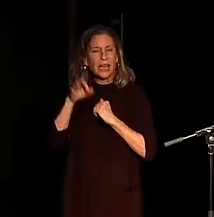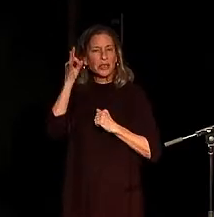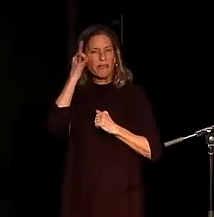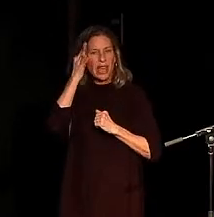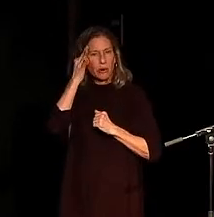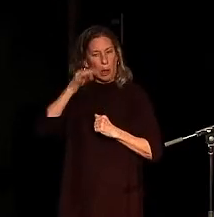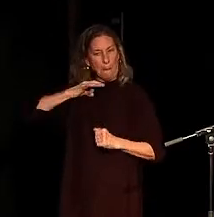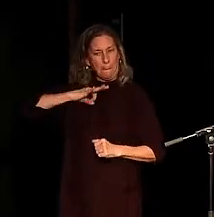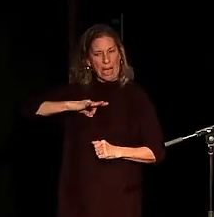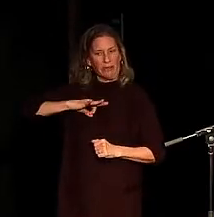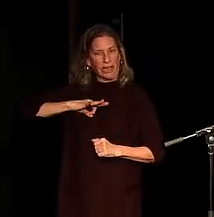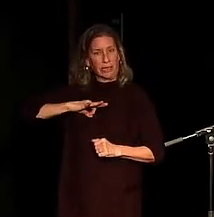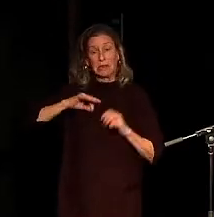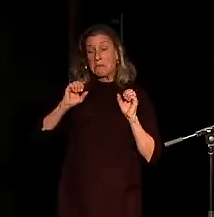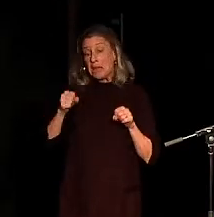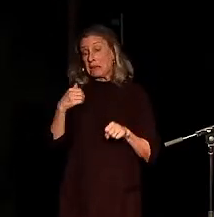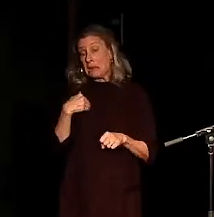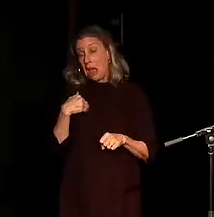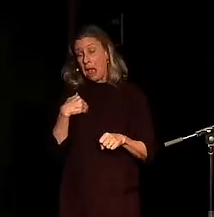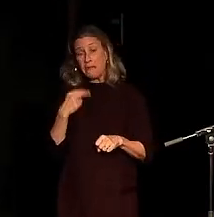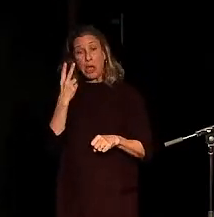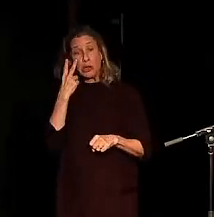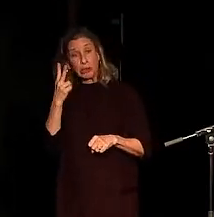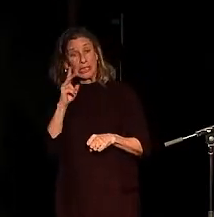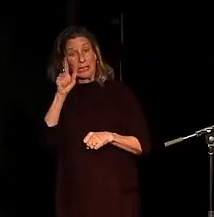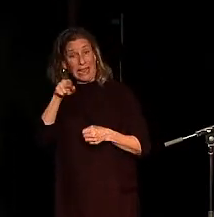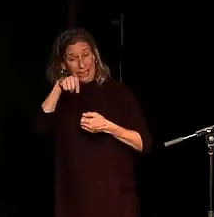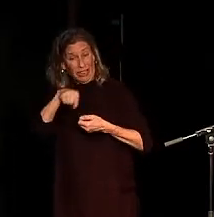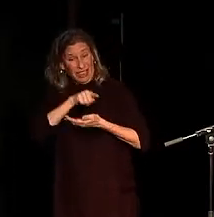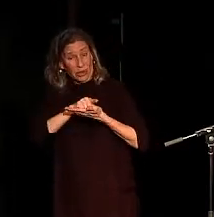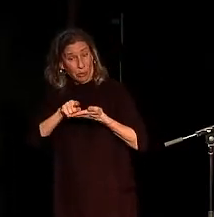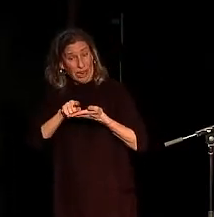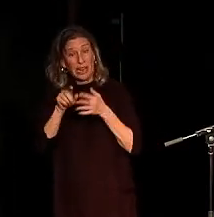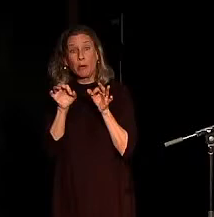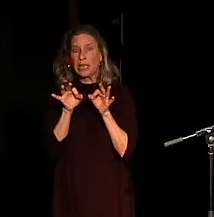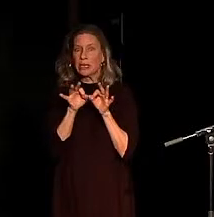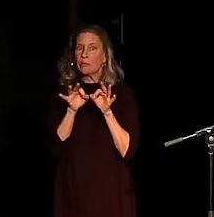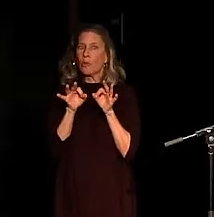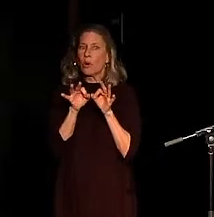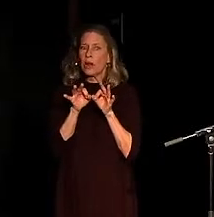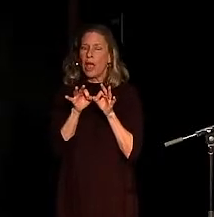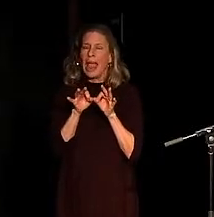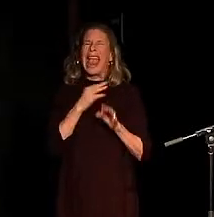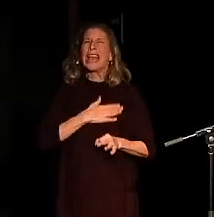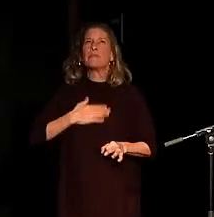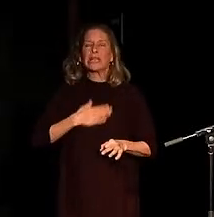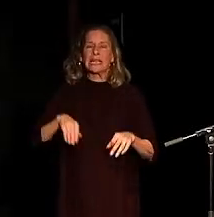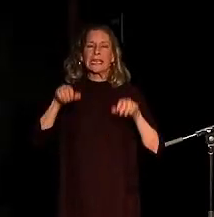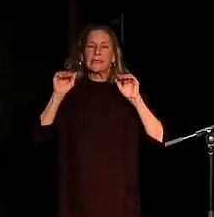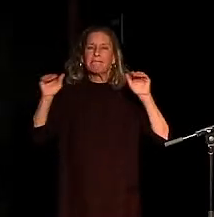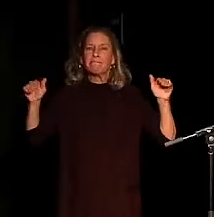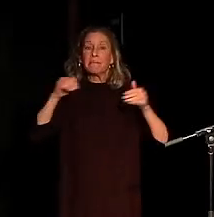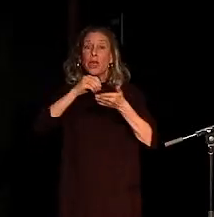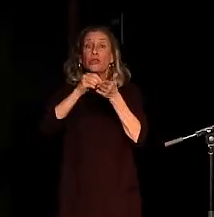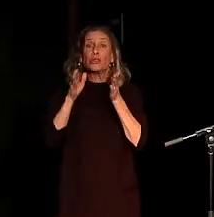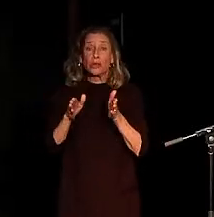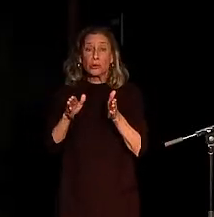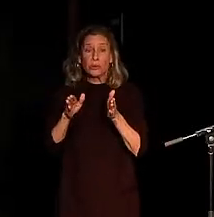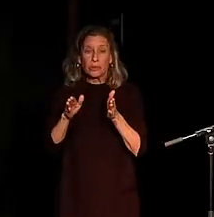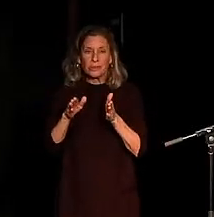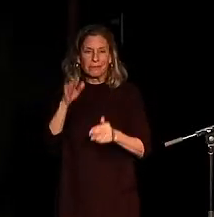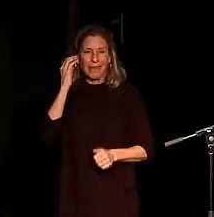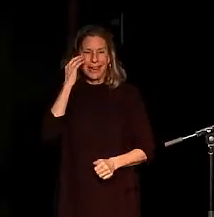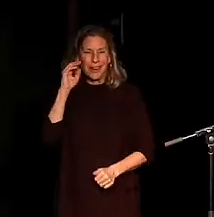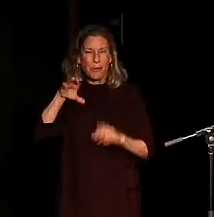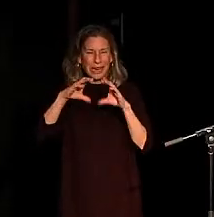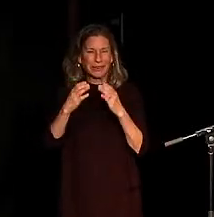for. You're going to see something from me and Rhonda later this week about the importance. This is really, please tell your students, you don't probably talk about taxes too much